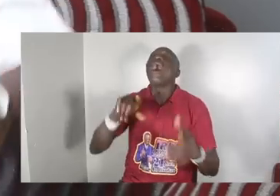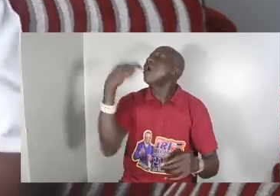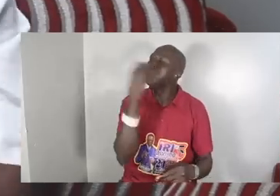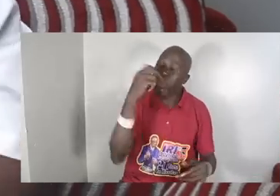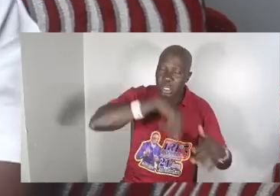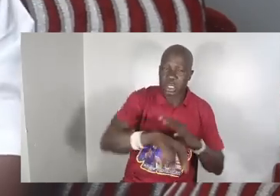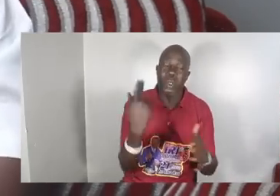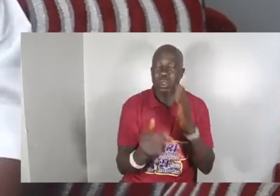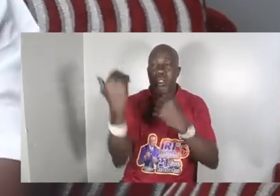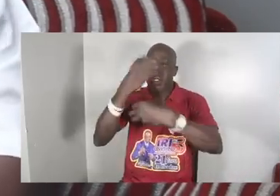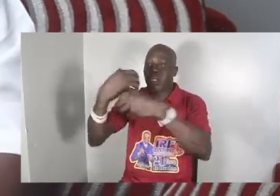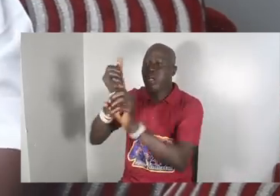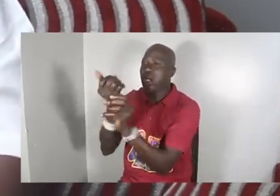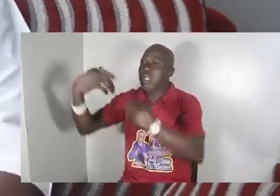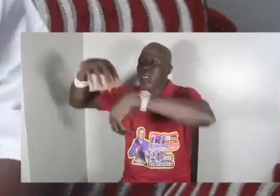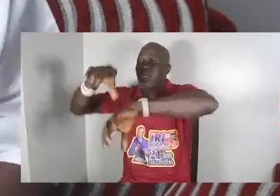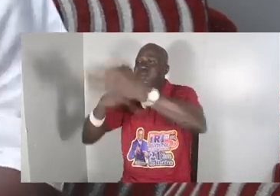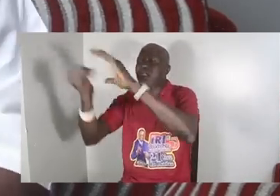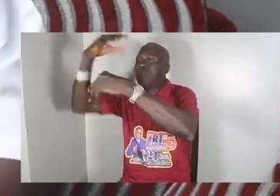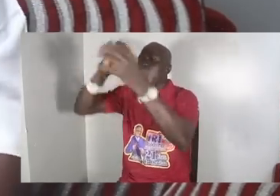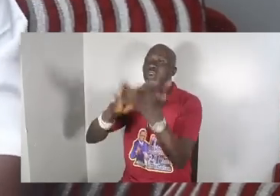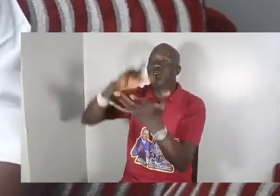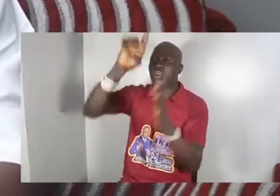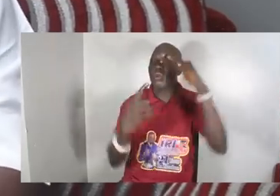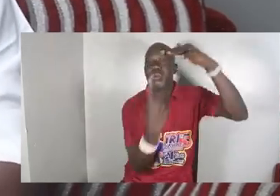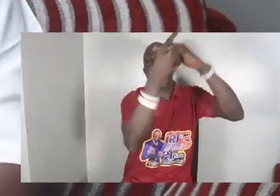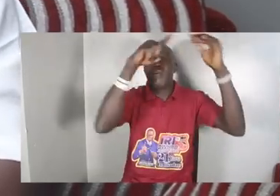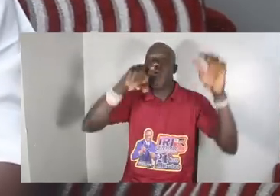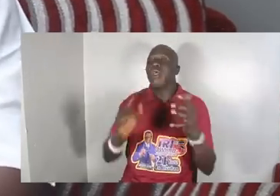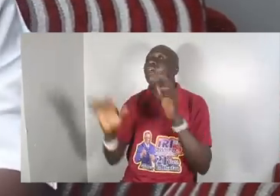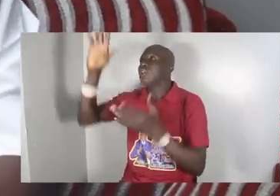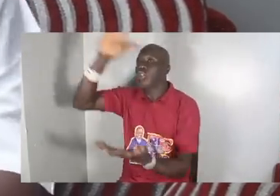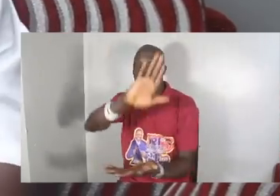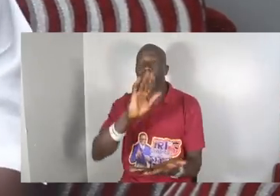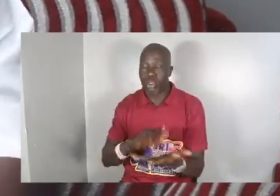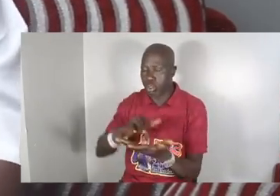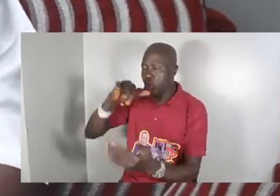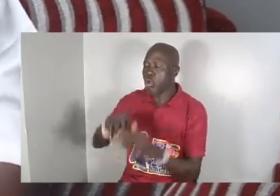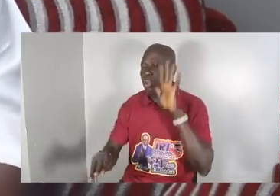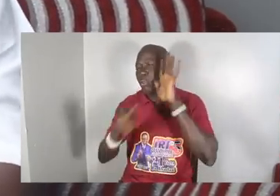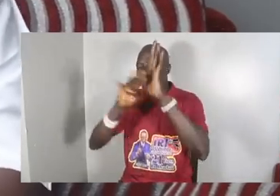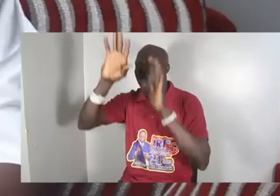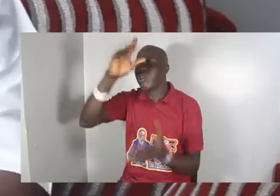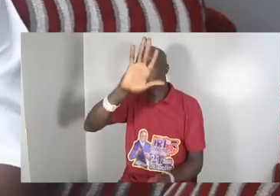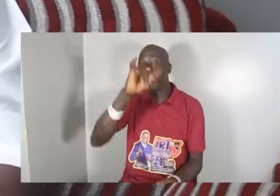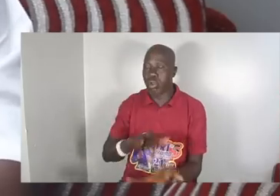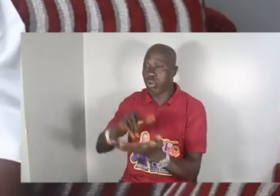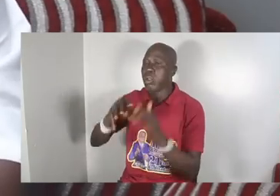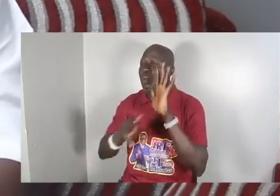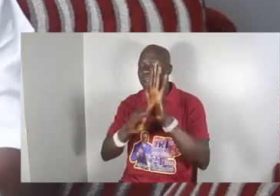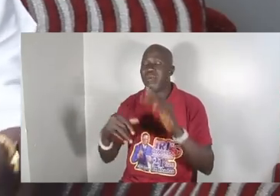name of Jesus. The greater the heaven. Oh, God, that is. Amen. Oh, God, that is. Amen. Oh, God, that is.